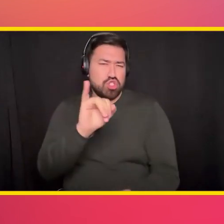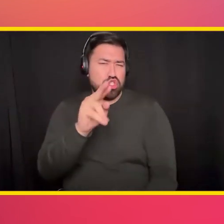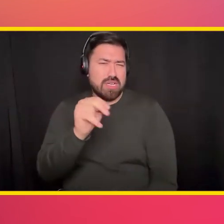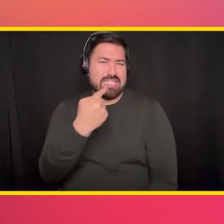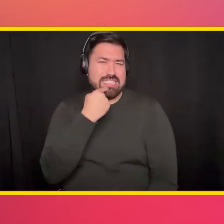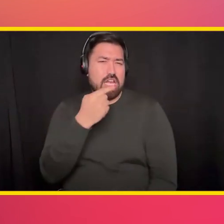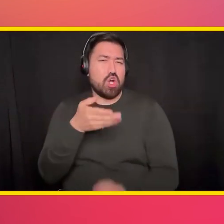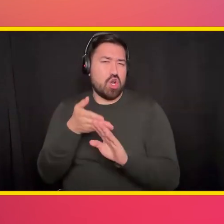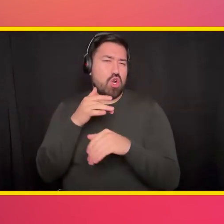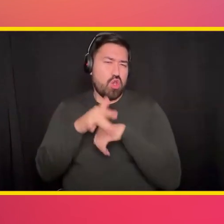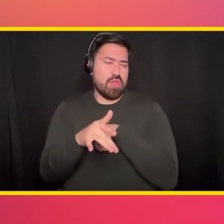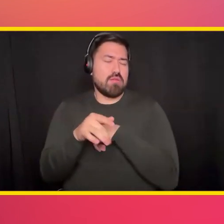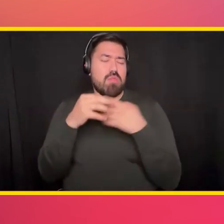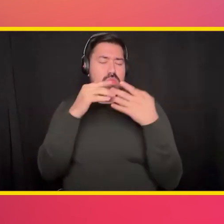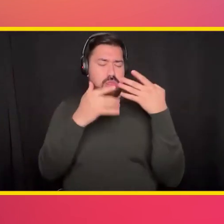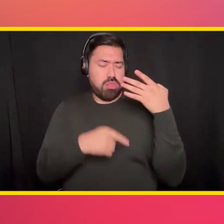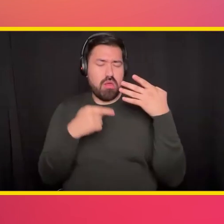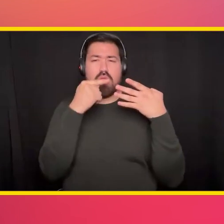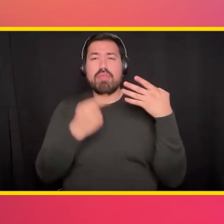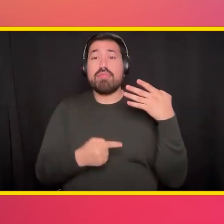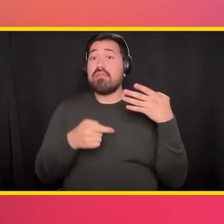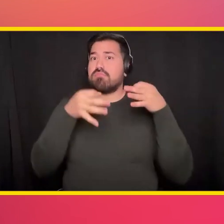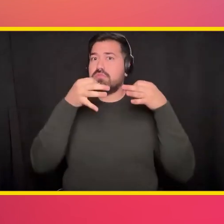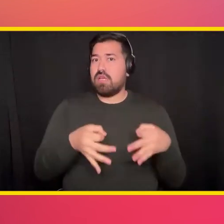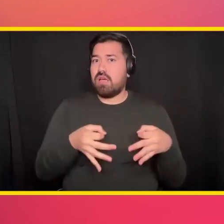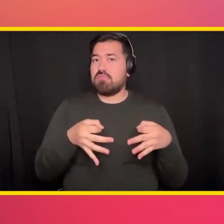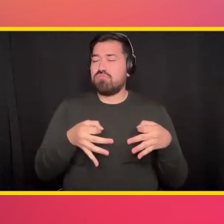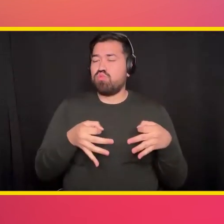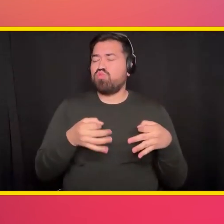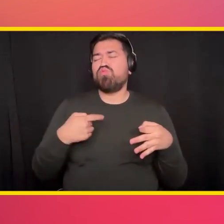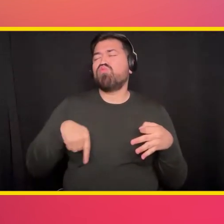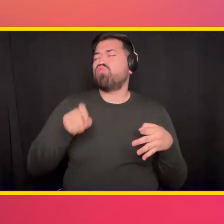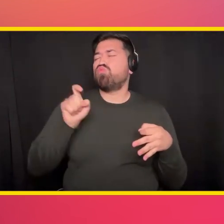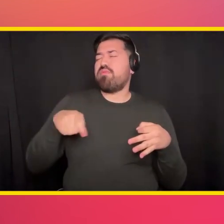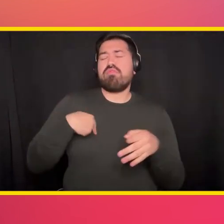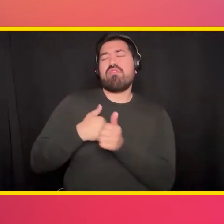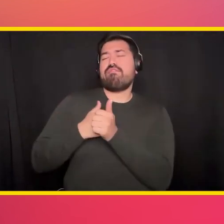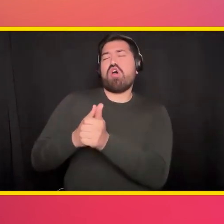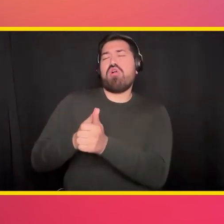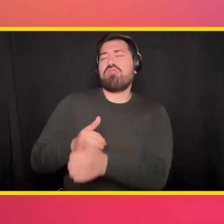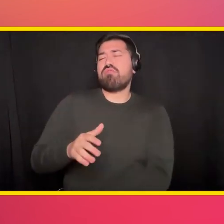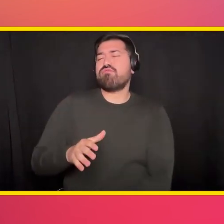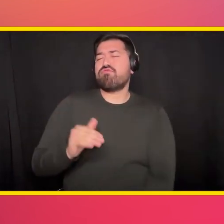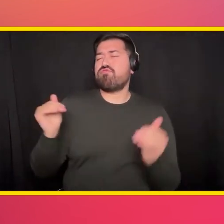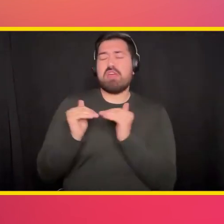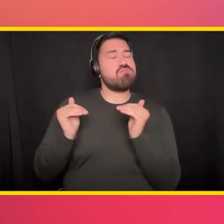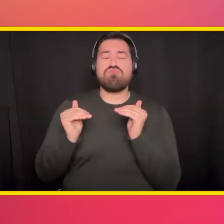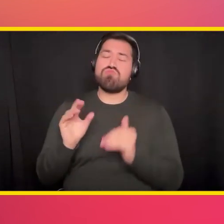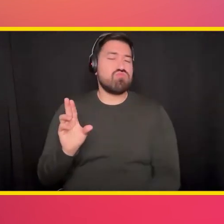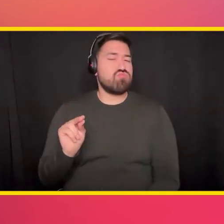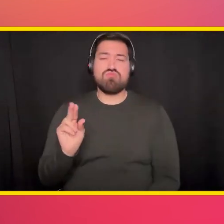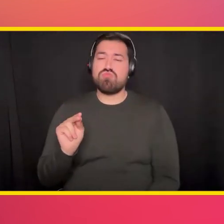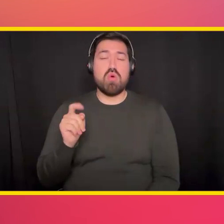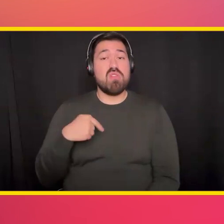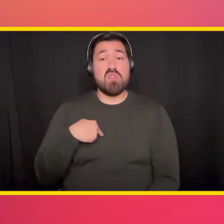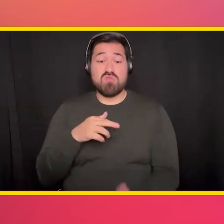They have decided to say, we don't have to play it fairly. We don't have to play by the rules.